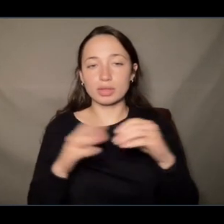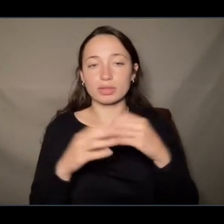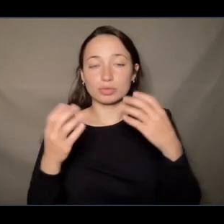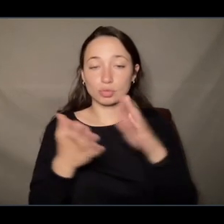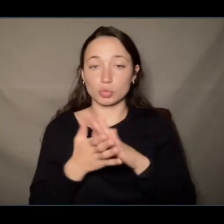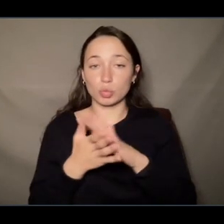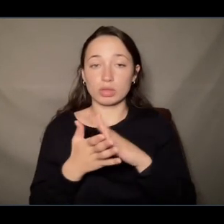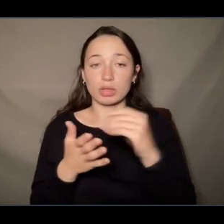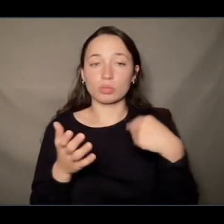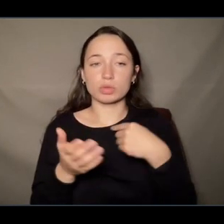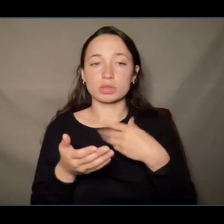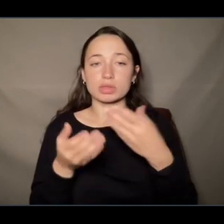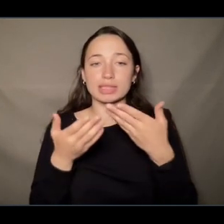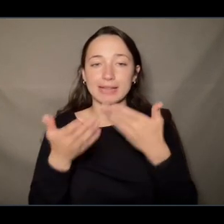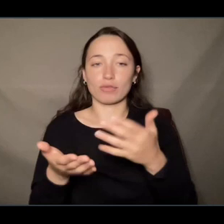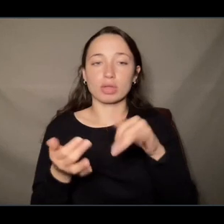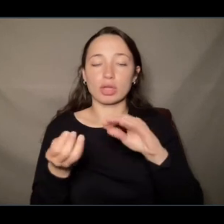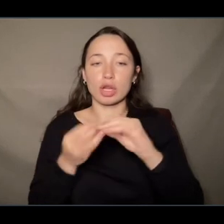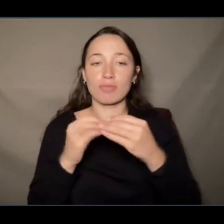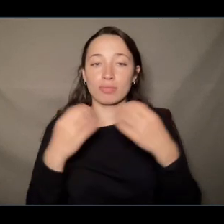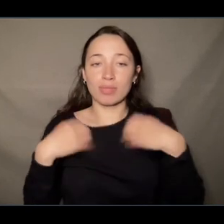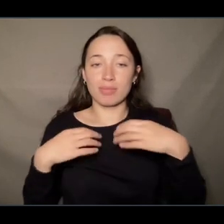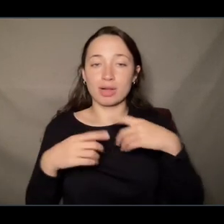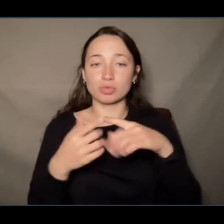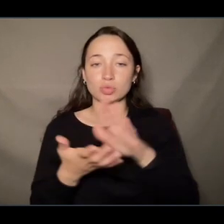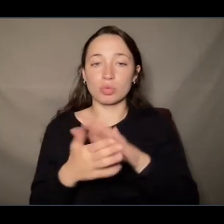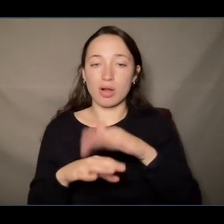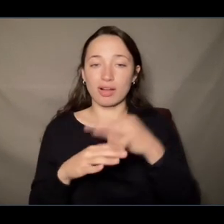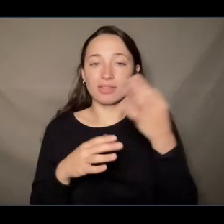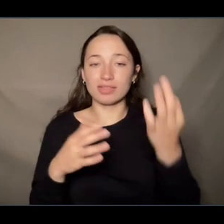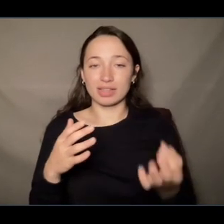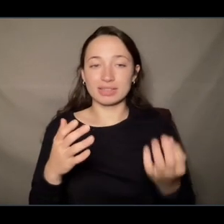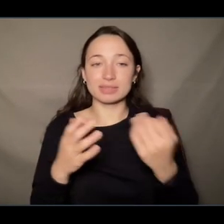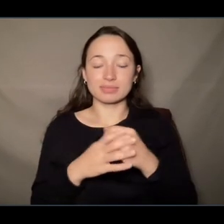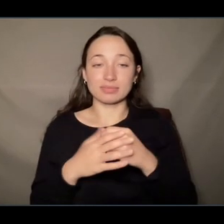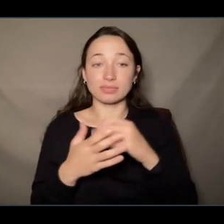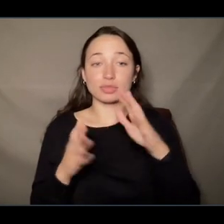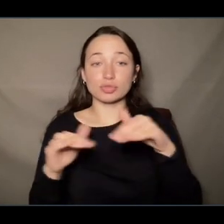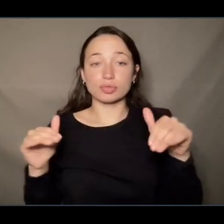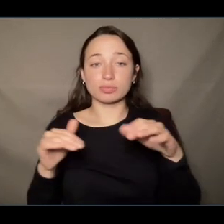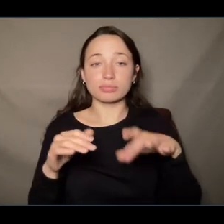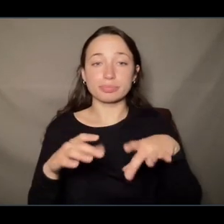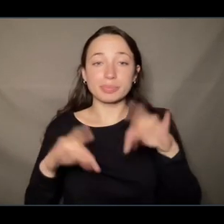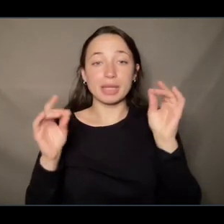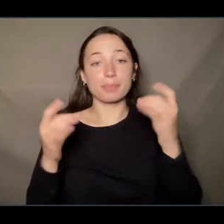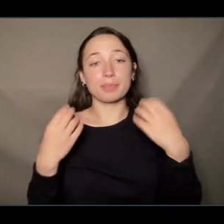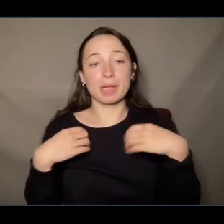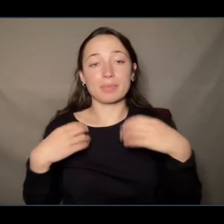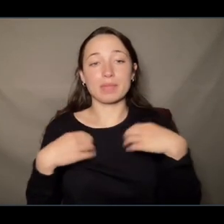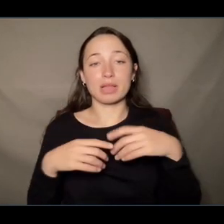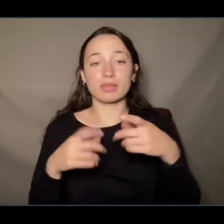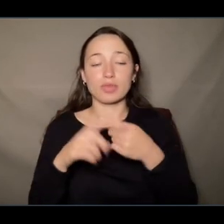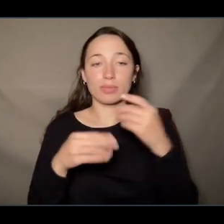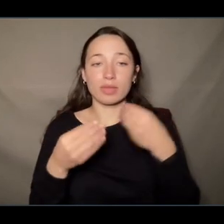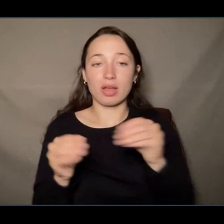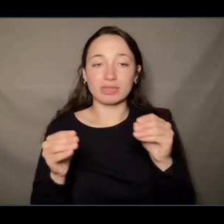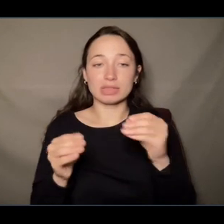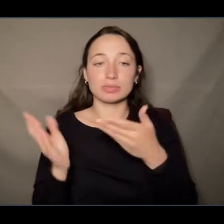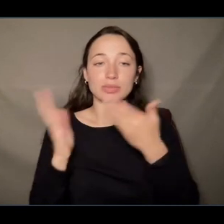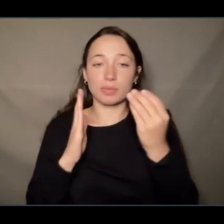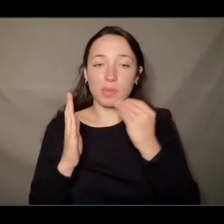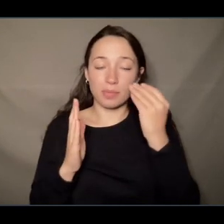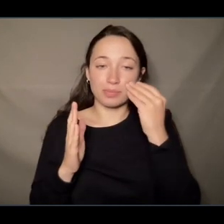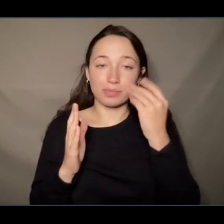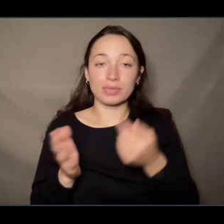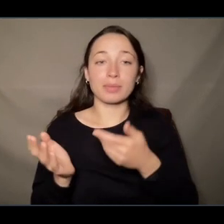school. We deliver that number of backpacks to the school on Fridays. The children pick the backpacks up in the office, bring them home, and